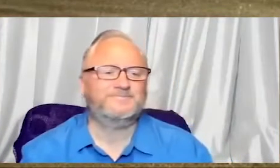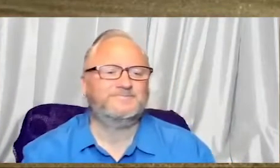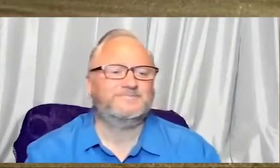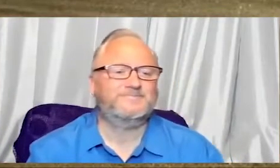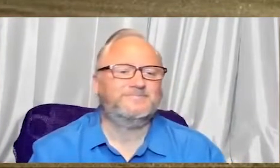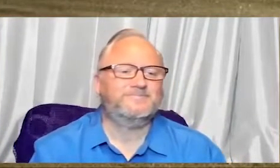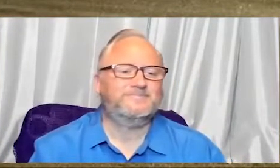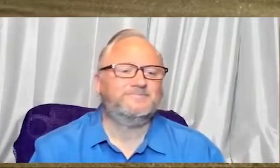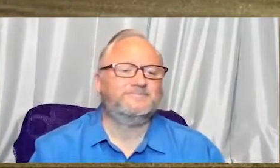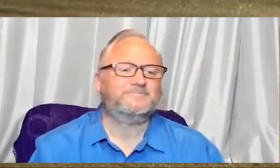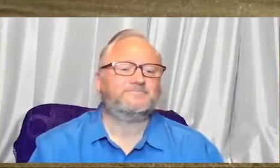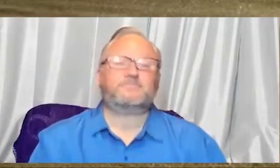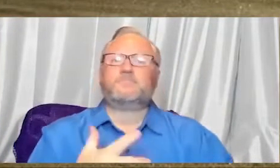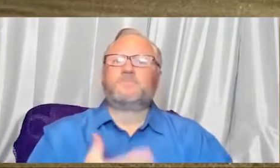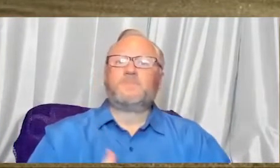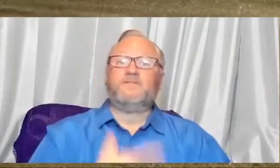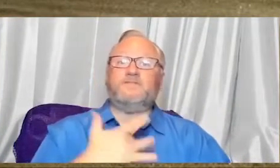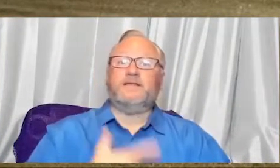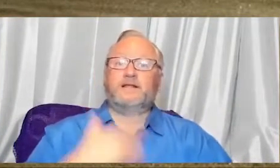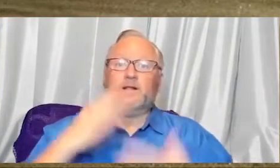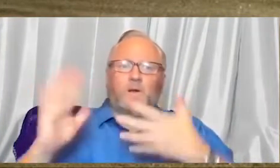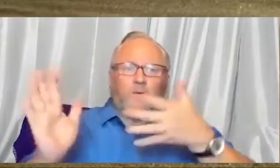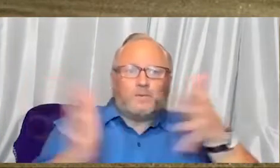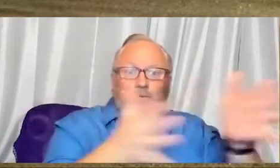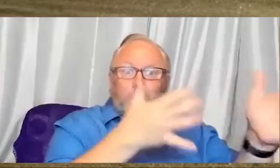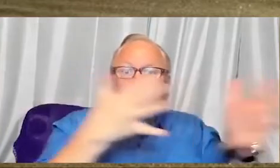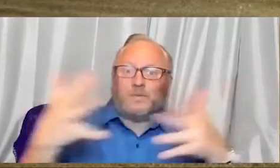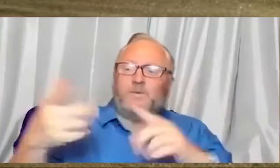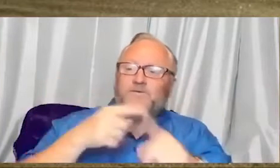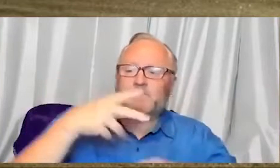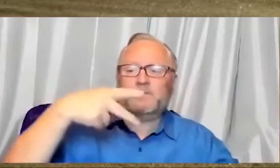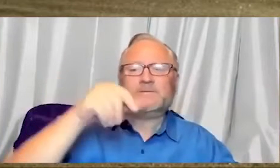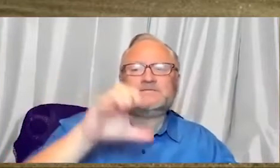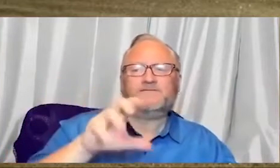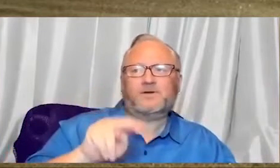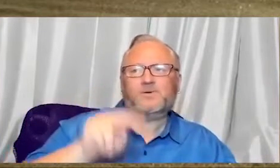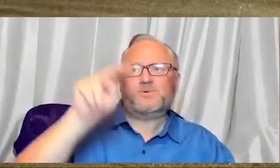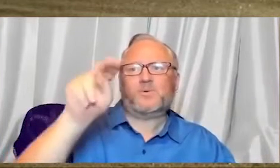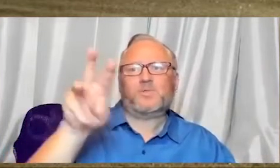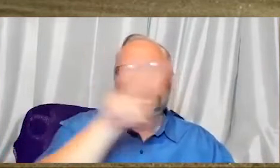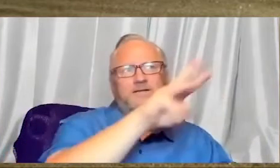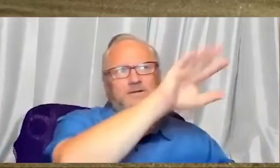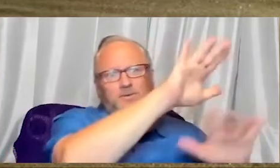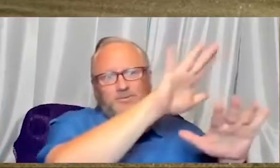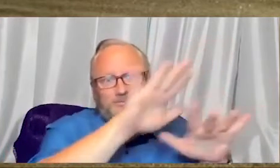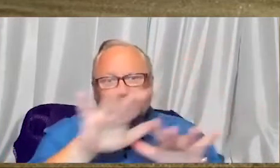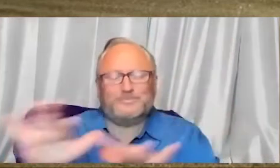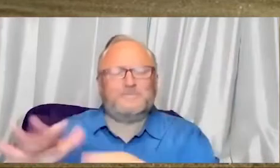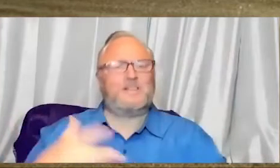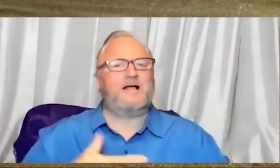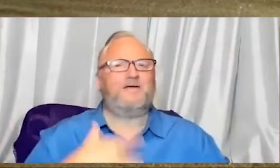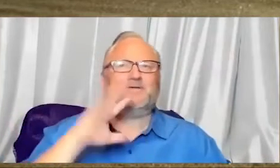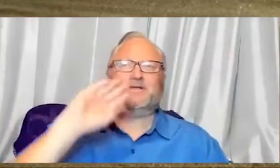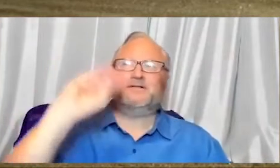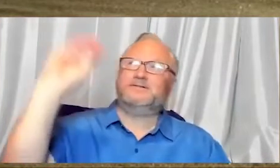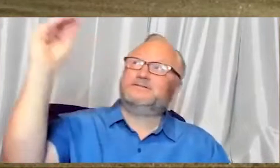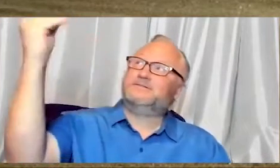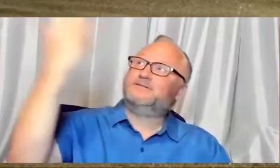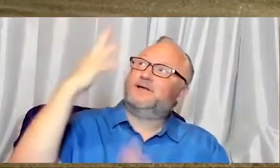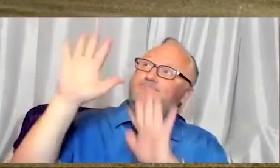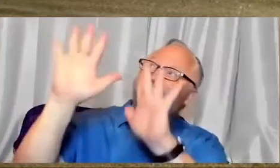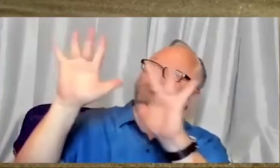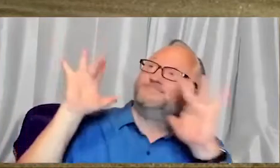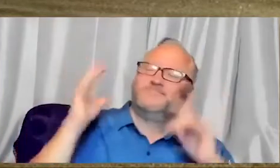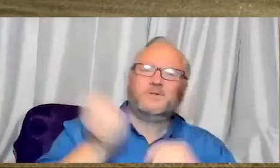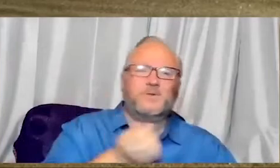I feel the winds blowing down from the Pacific Northwest. I feel the sunshine and warmth